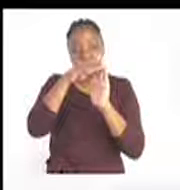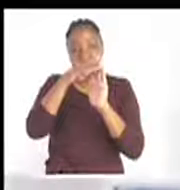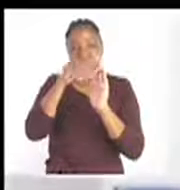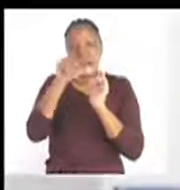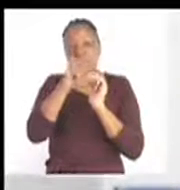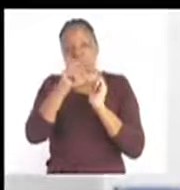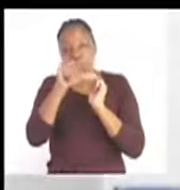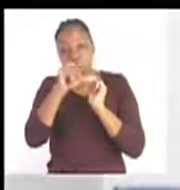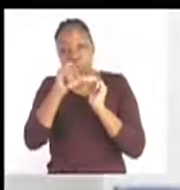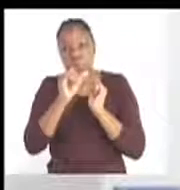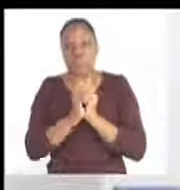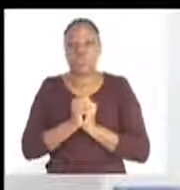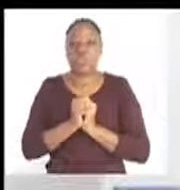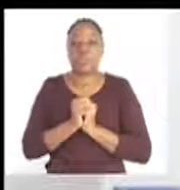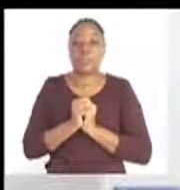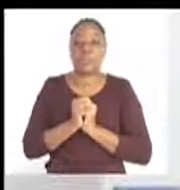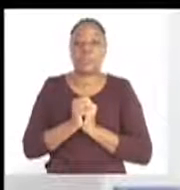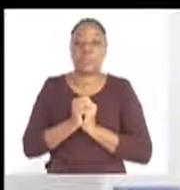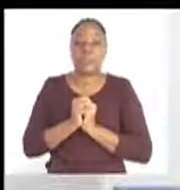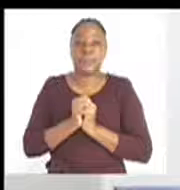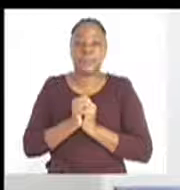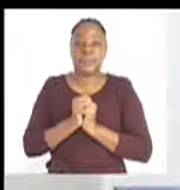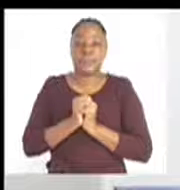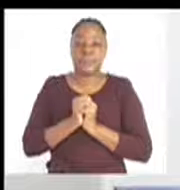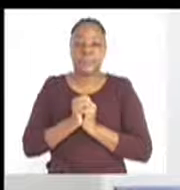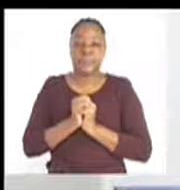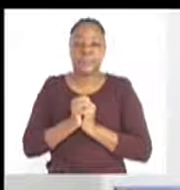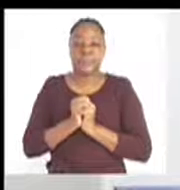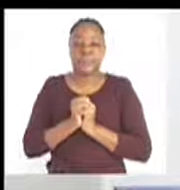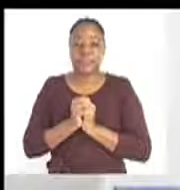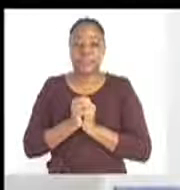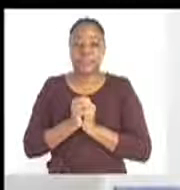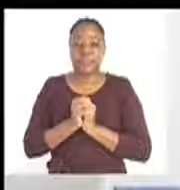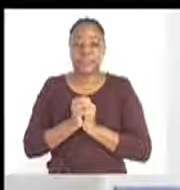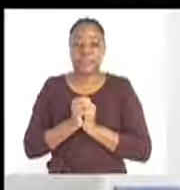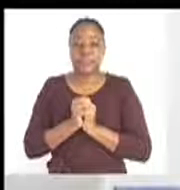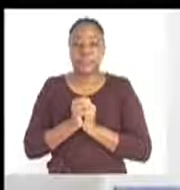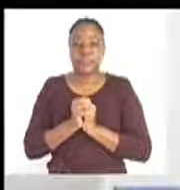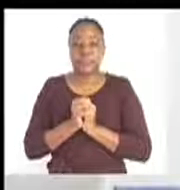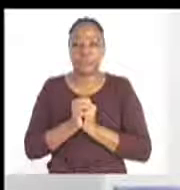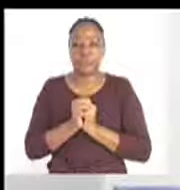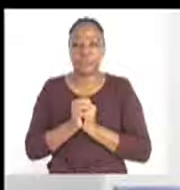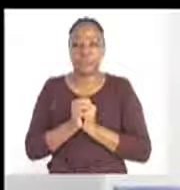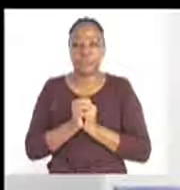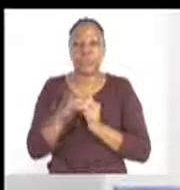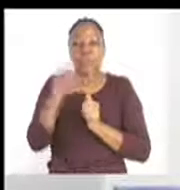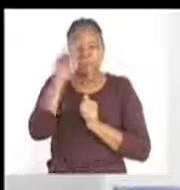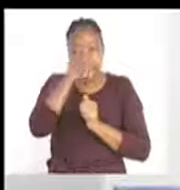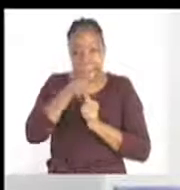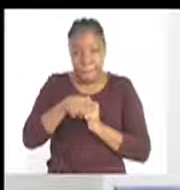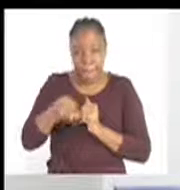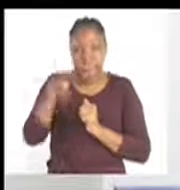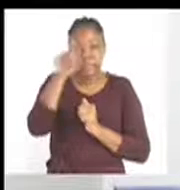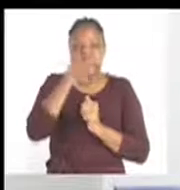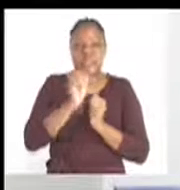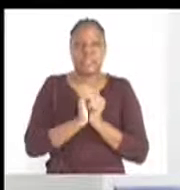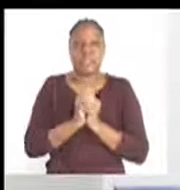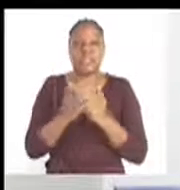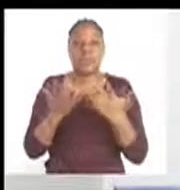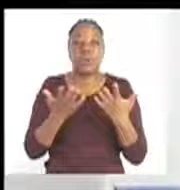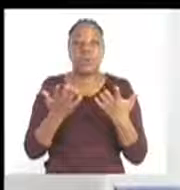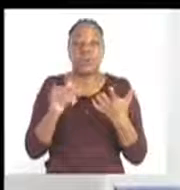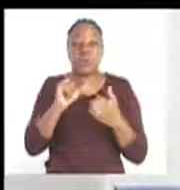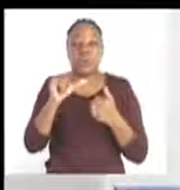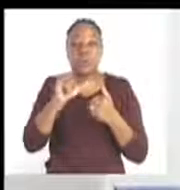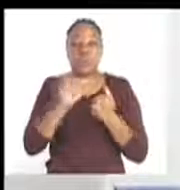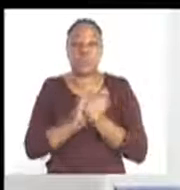Now you can see that there is a red oval in your paper. I want you to do that one by yourselves. And this